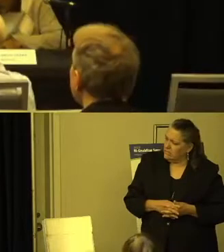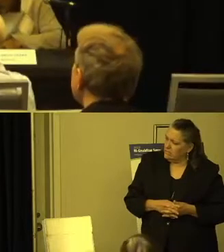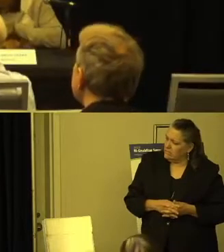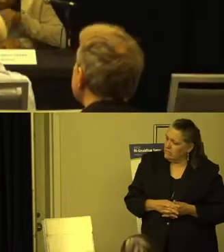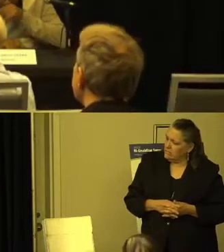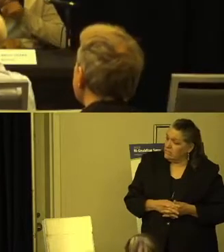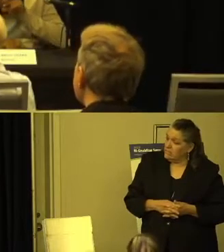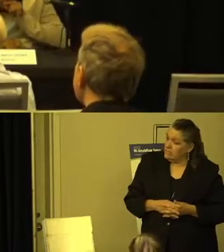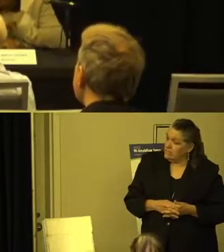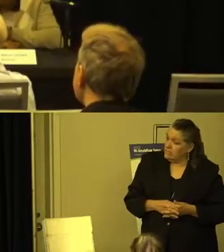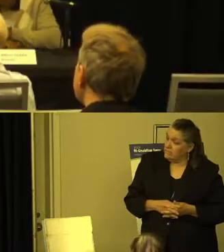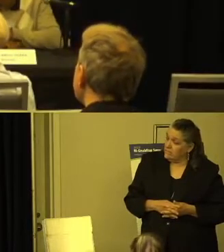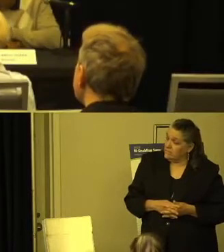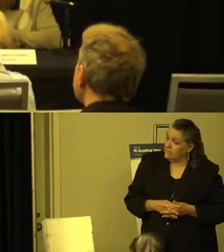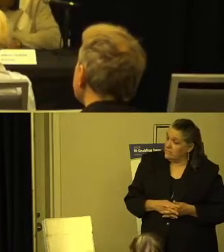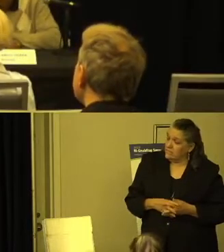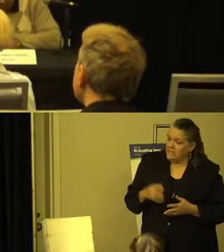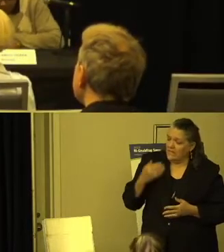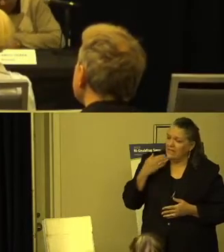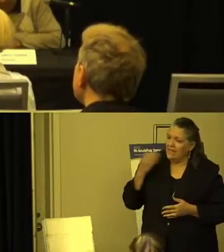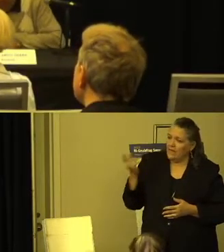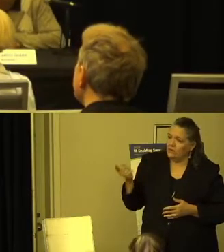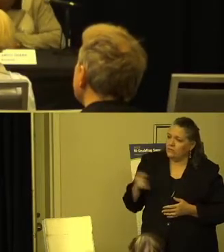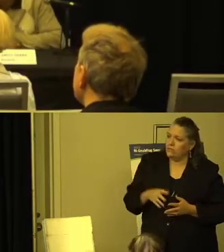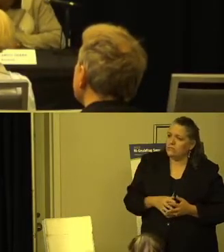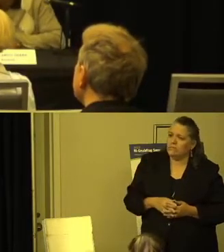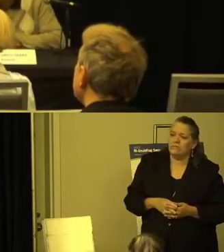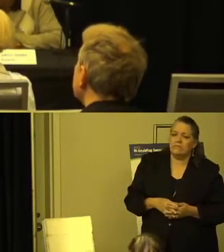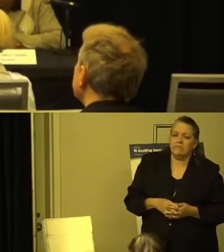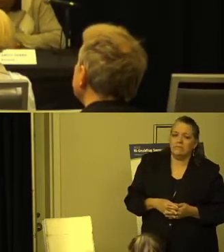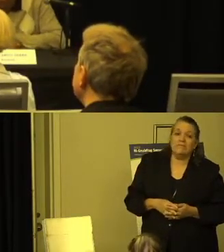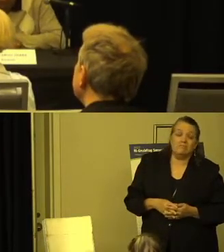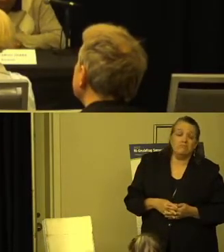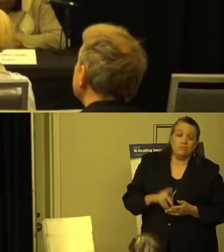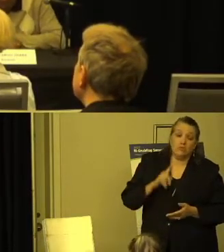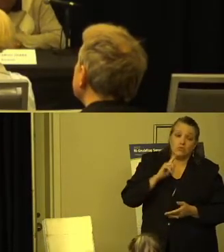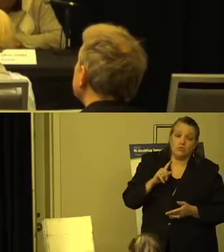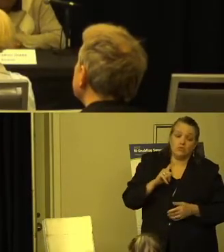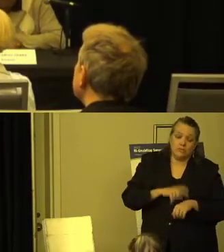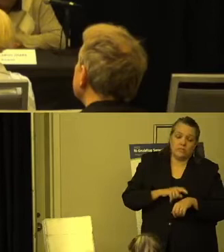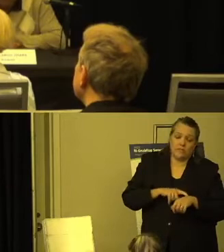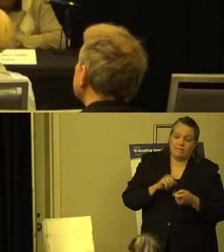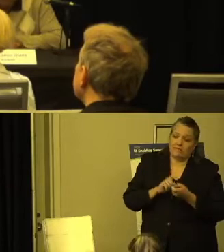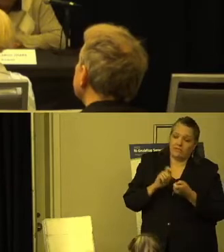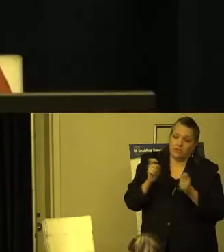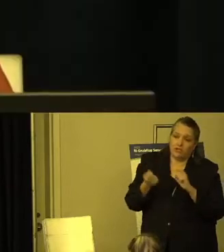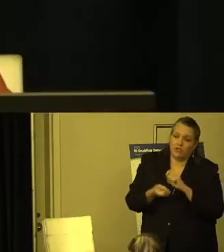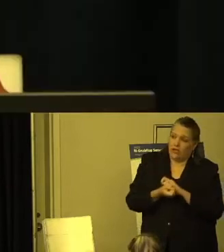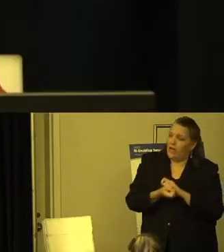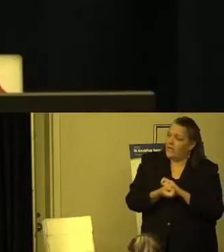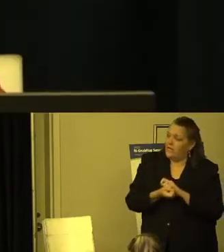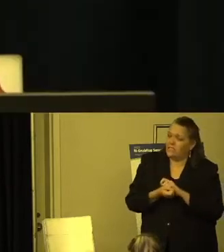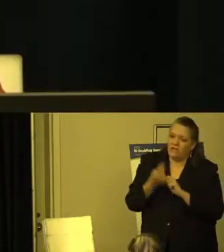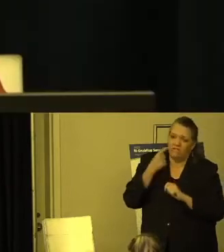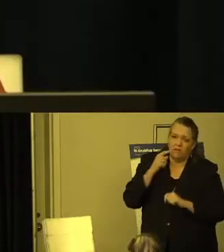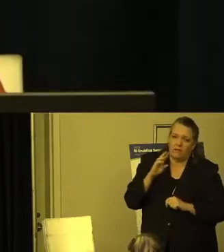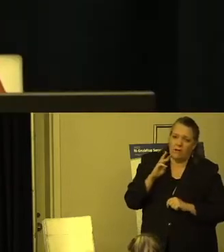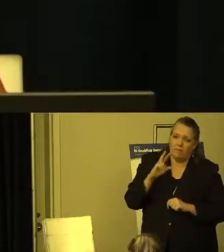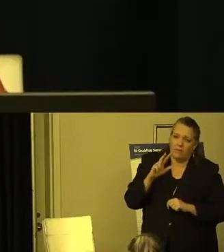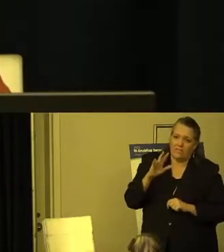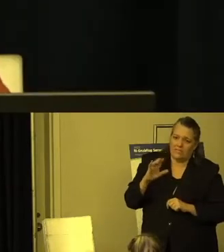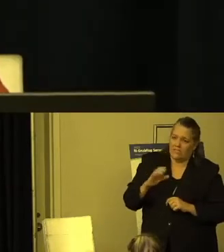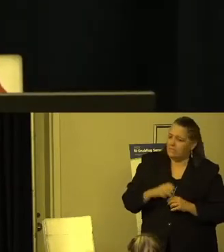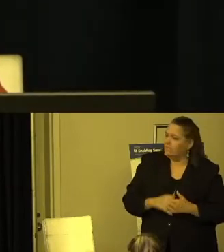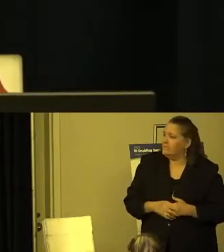So, thanks, Shadi. This is indeed a time of change for W3C as